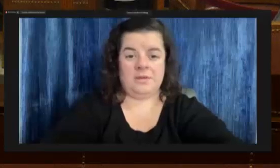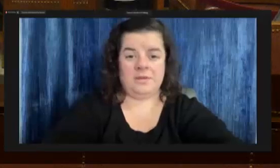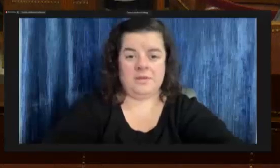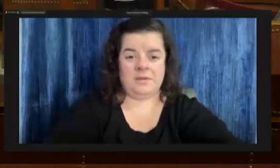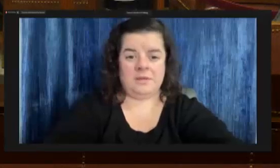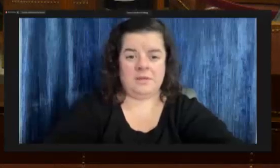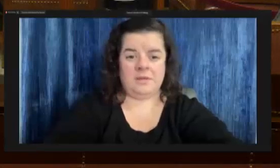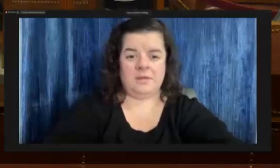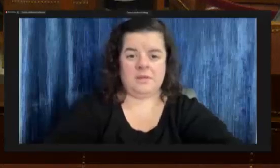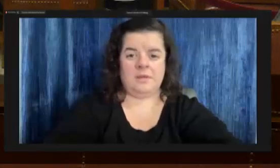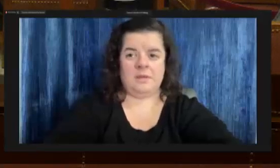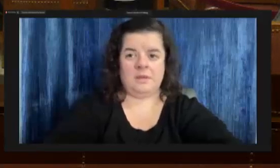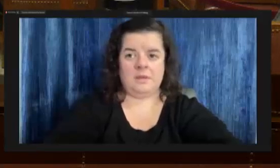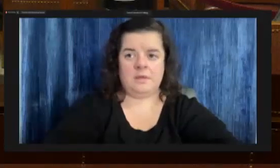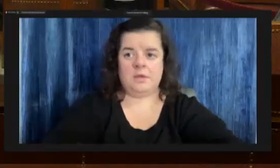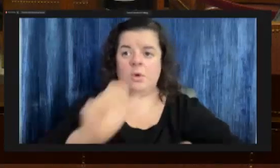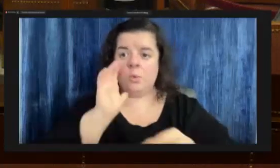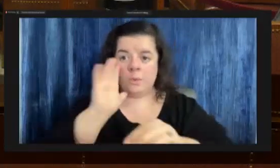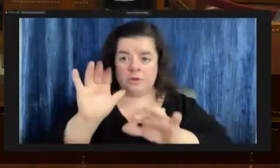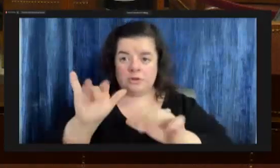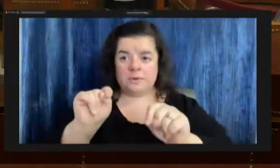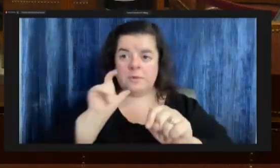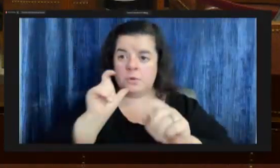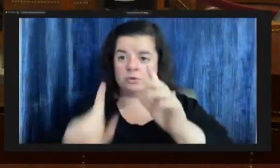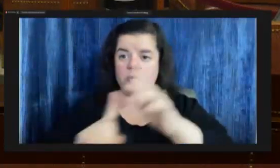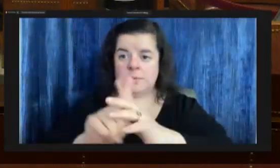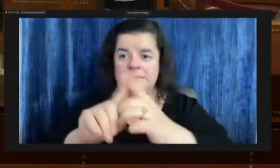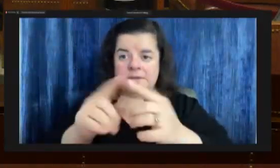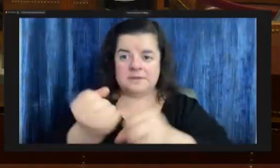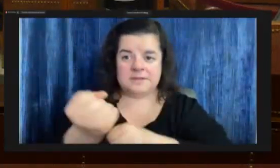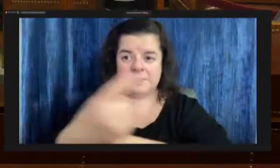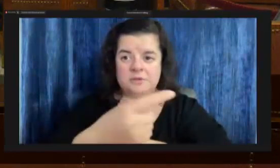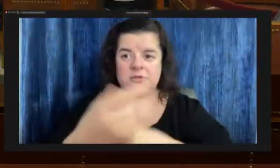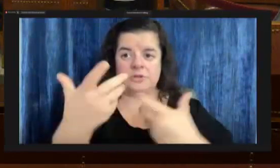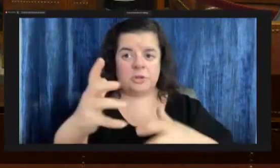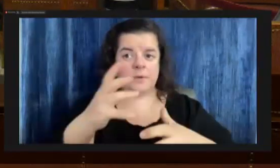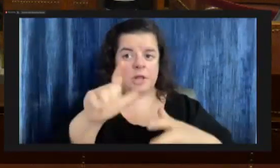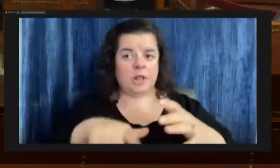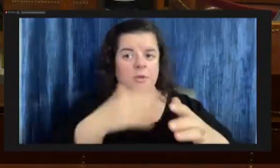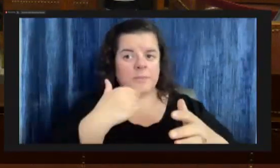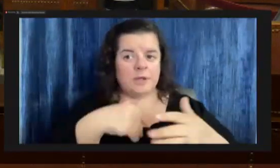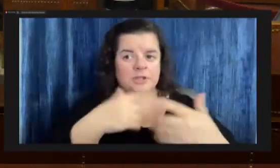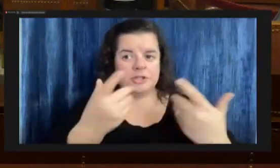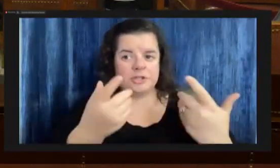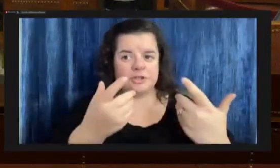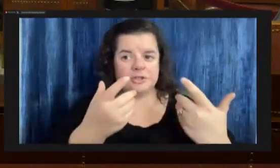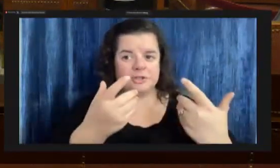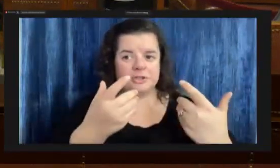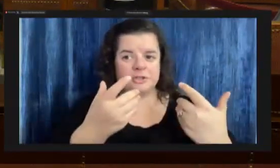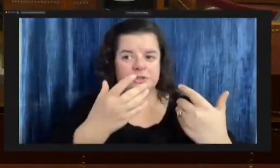We just won't show up until next year. Maybe we don't want people with low blood sugar making votes.